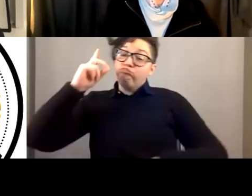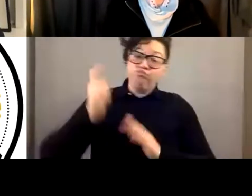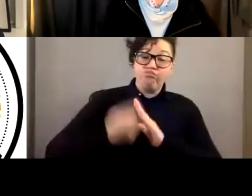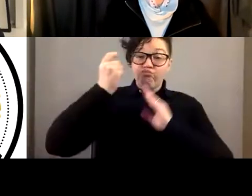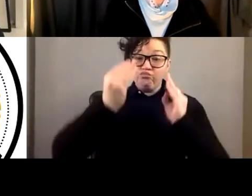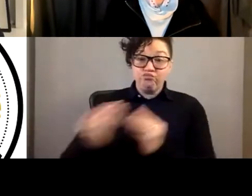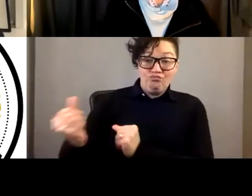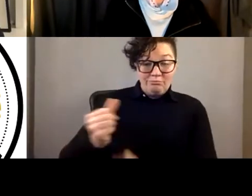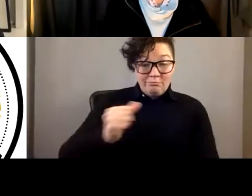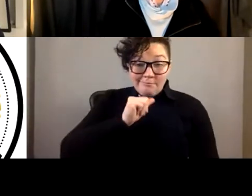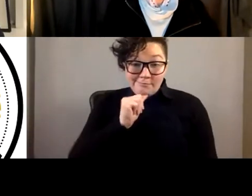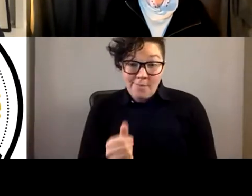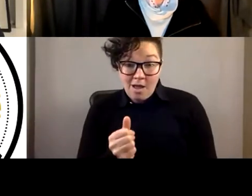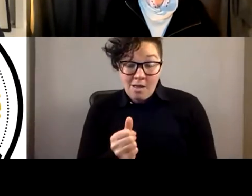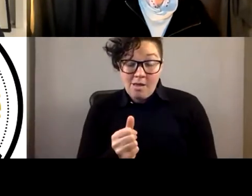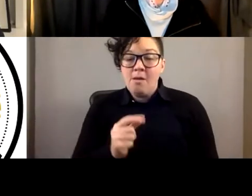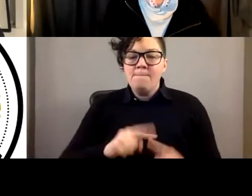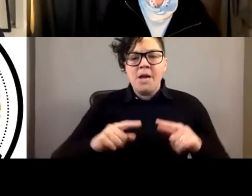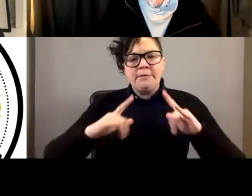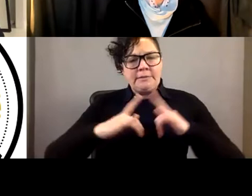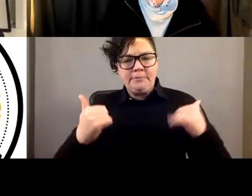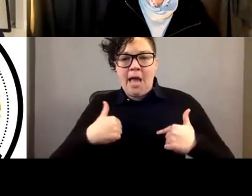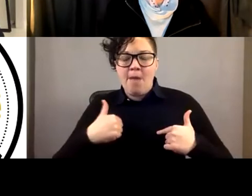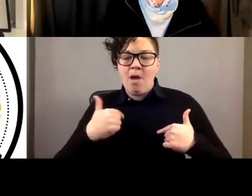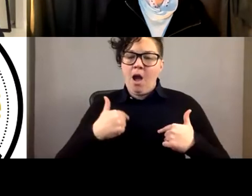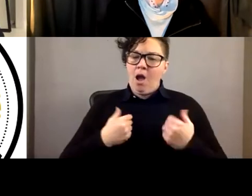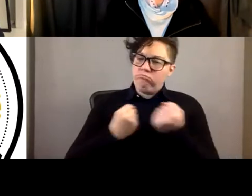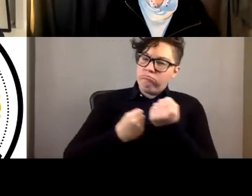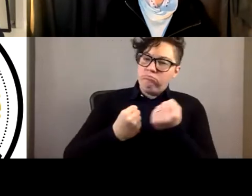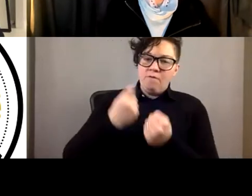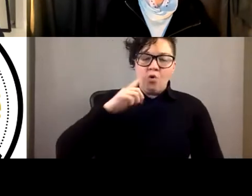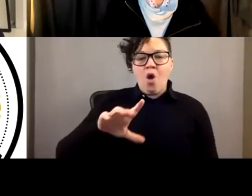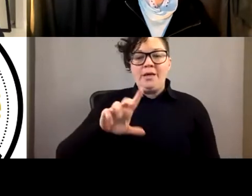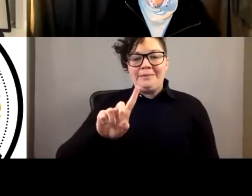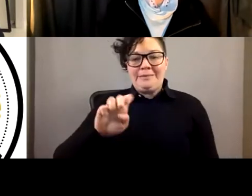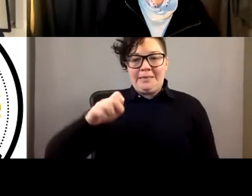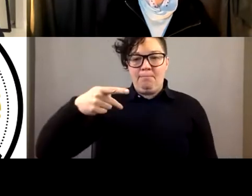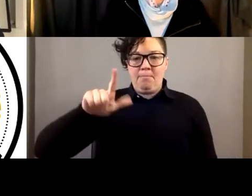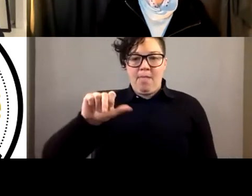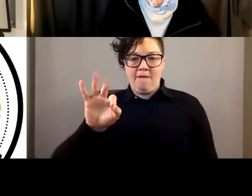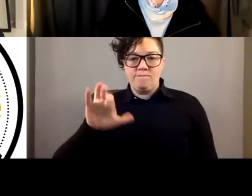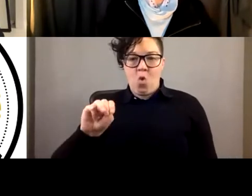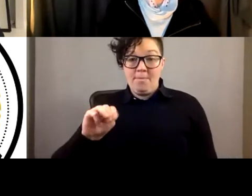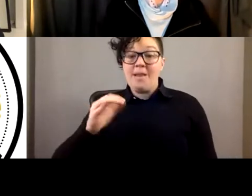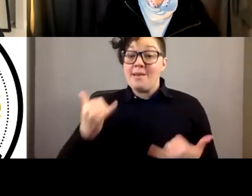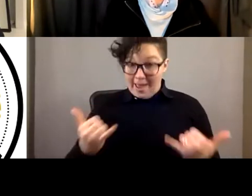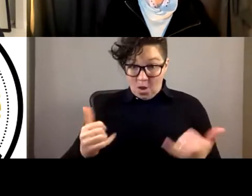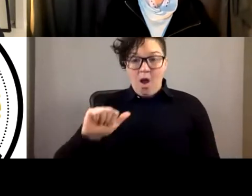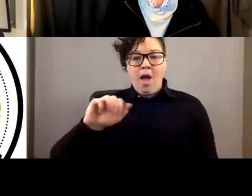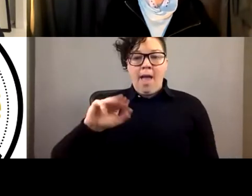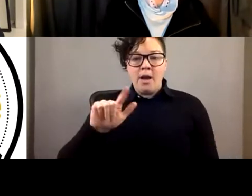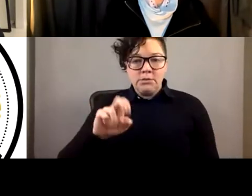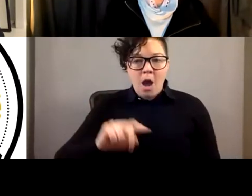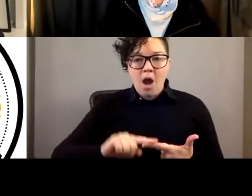I'm going to advocate for the power of deplatforming. As of today, Facebook, Twitter, Amazon, and Reddit have all made small but significant